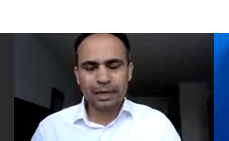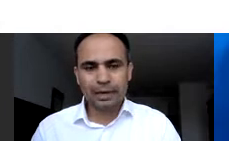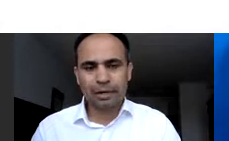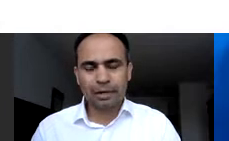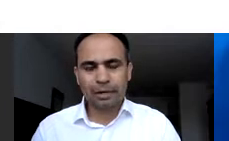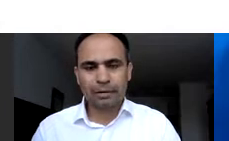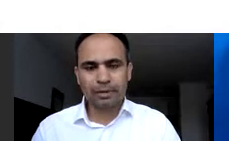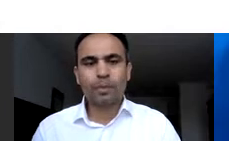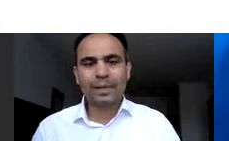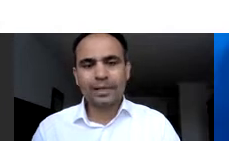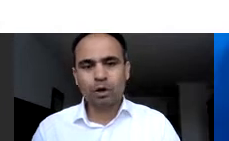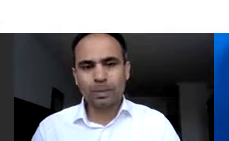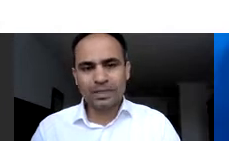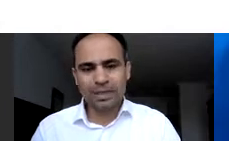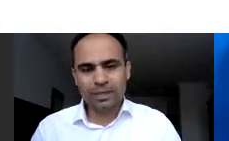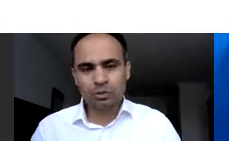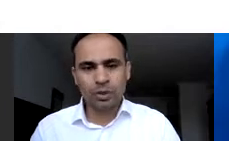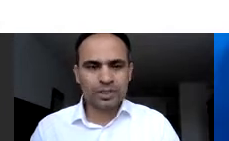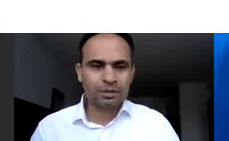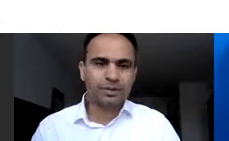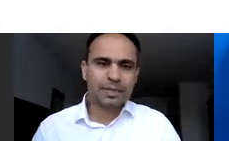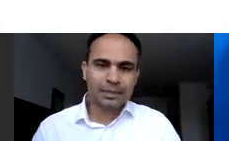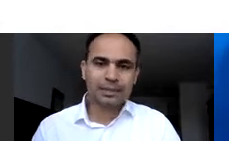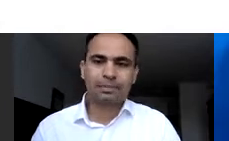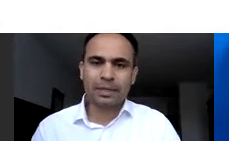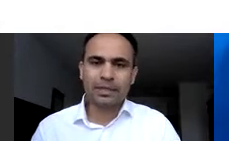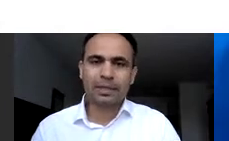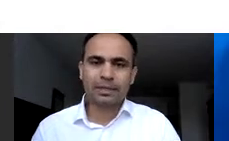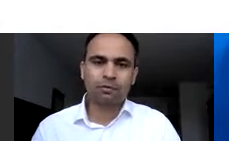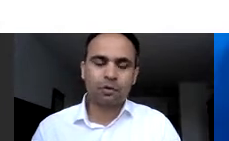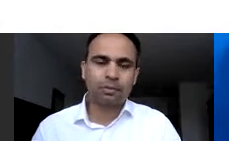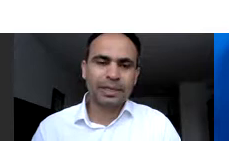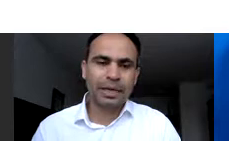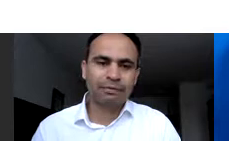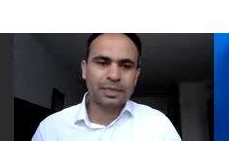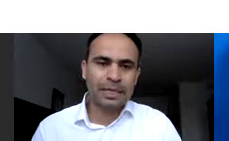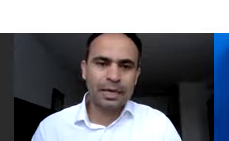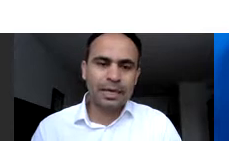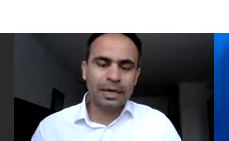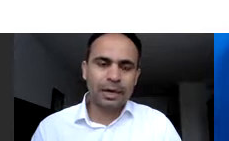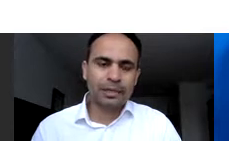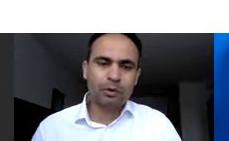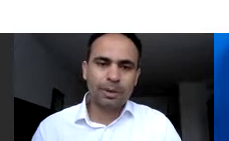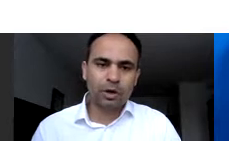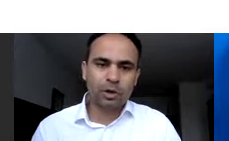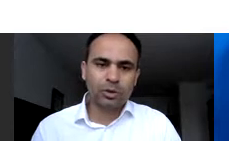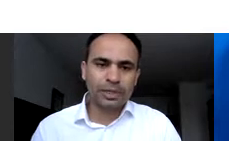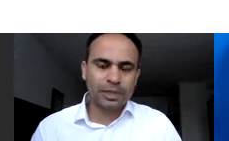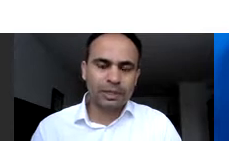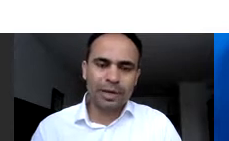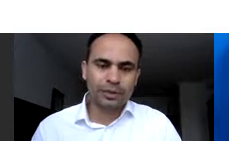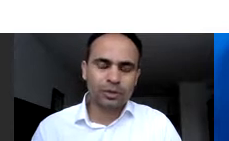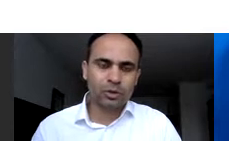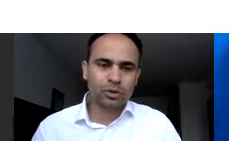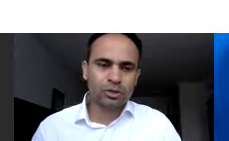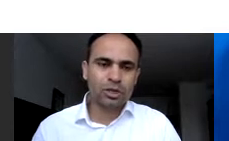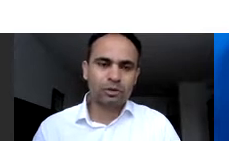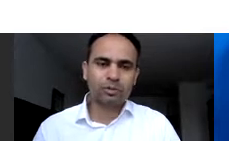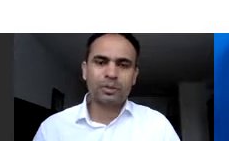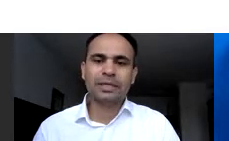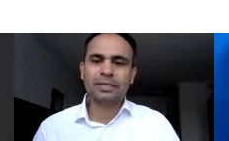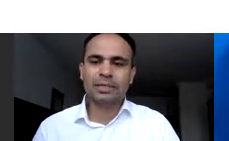three recommended common services. One is the physical accessibility that some of you might have seen the webinar on this and the